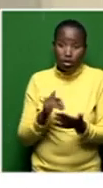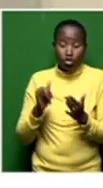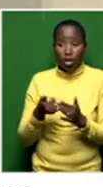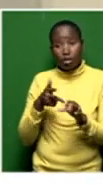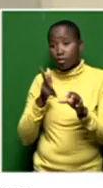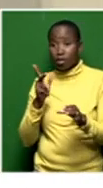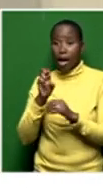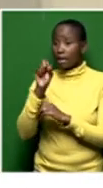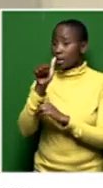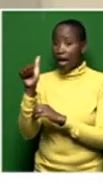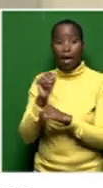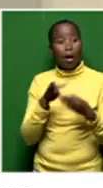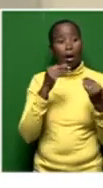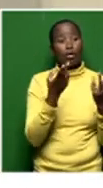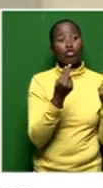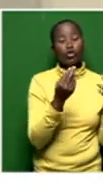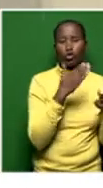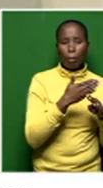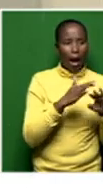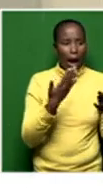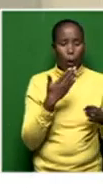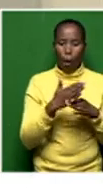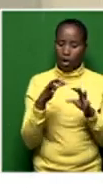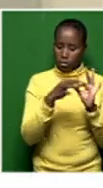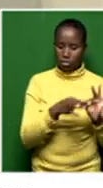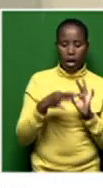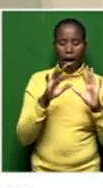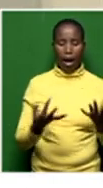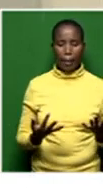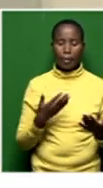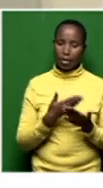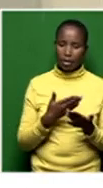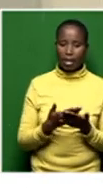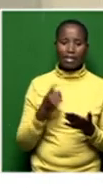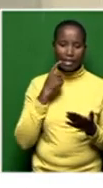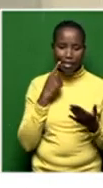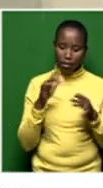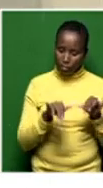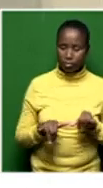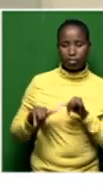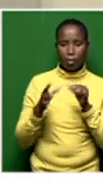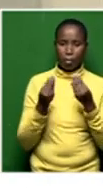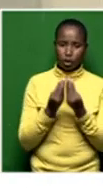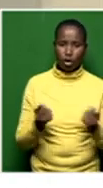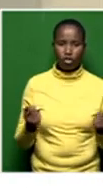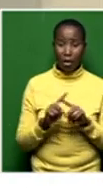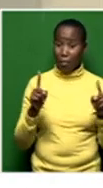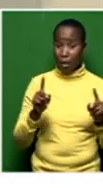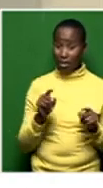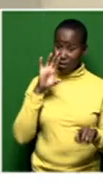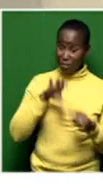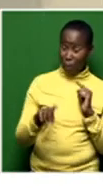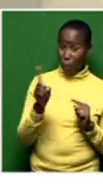blood that understands how to deal with labor and understands how to collaborate and find common solutions. But what we're finding is a